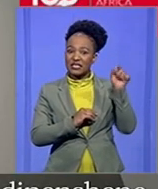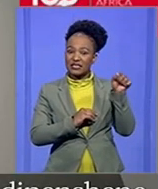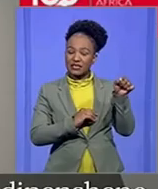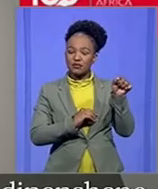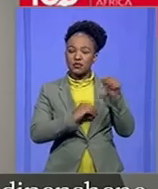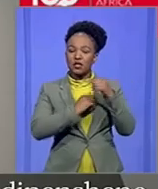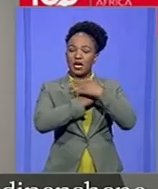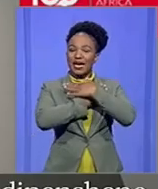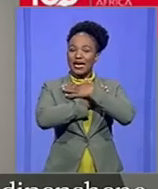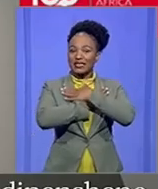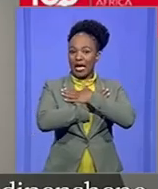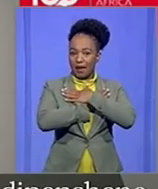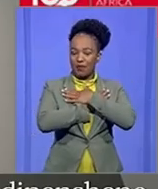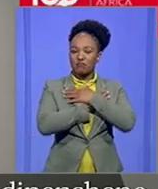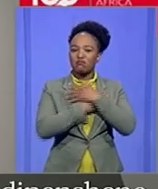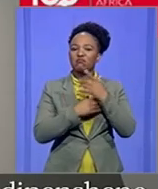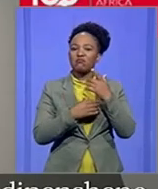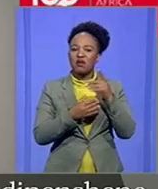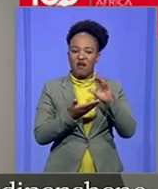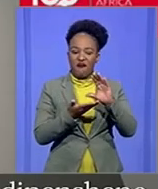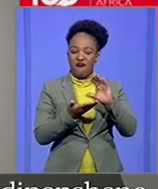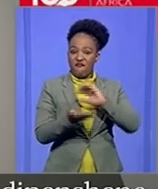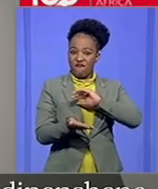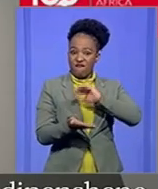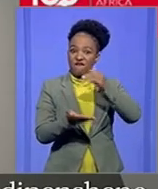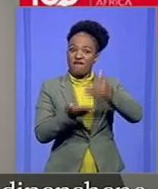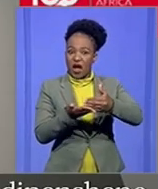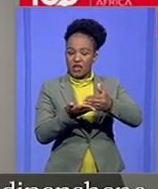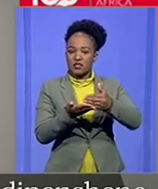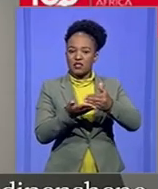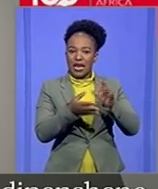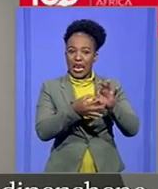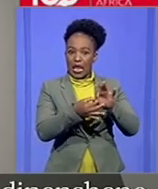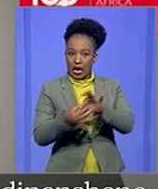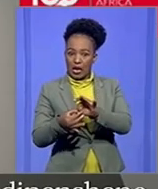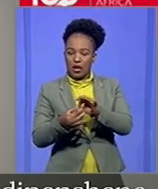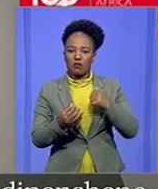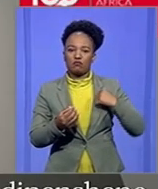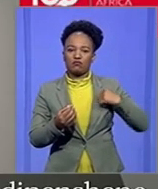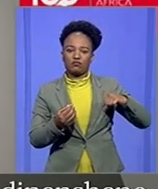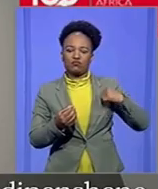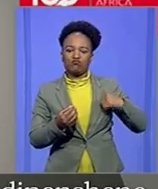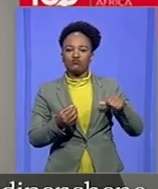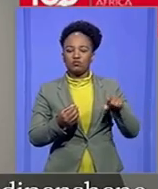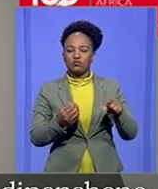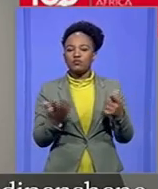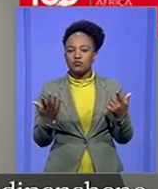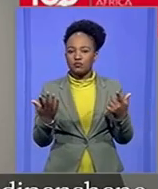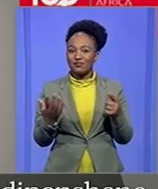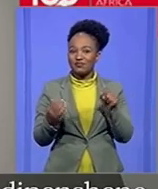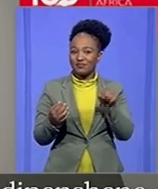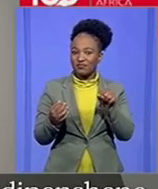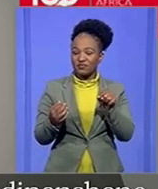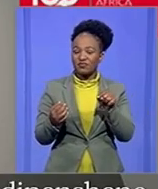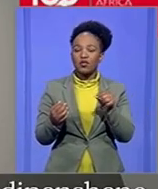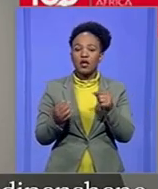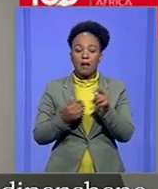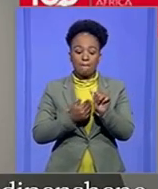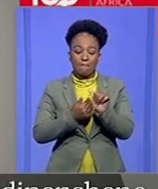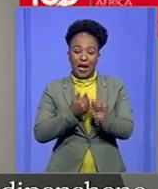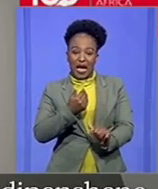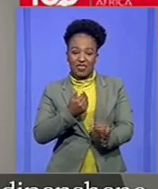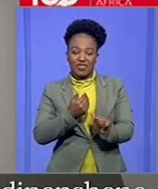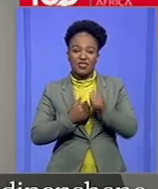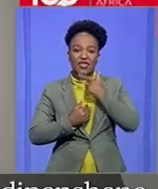fund attached the bank account of one of the municipalities. Now, as a result, what the effect that has is for the month of